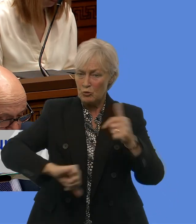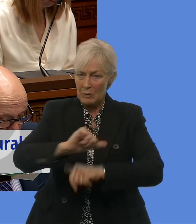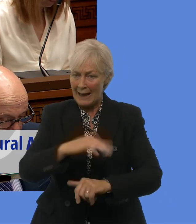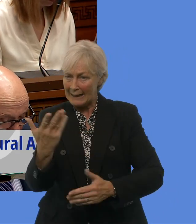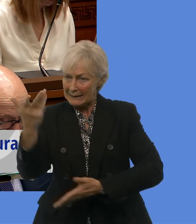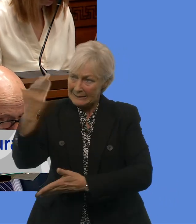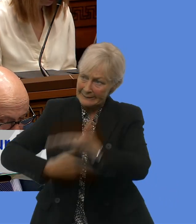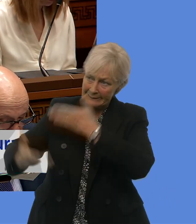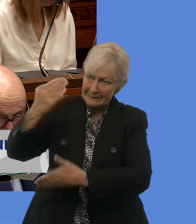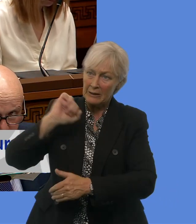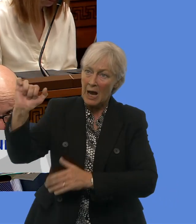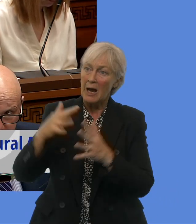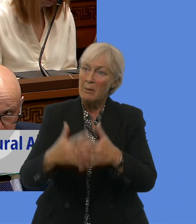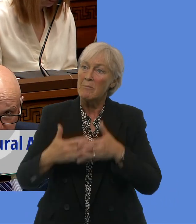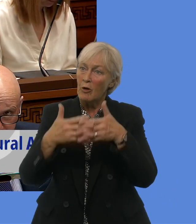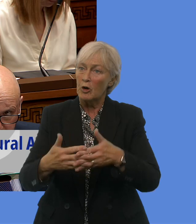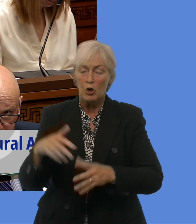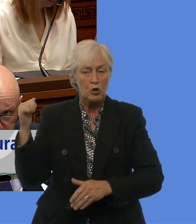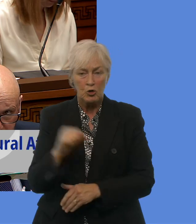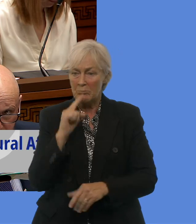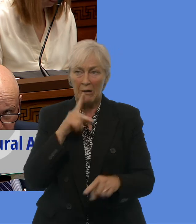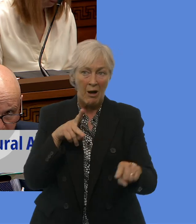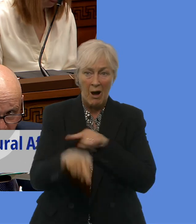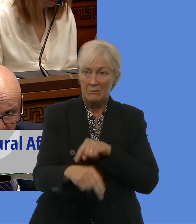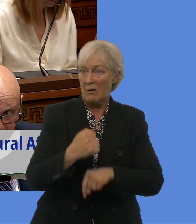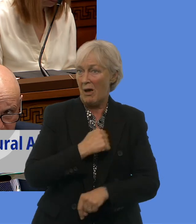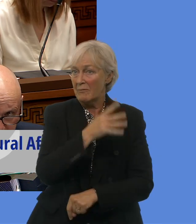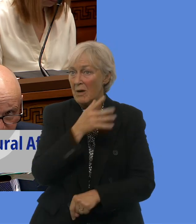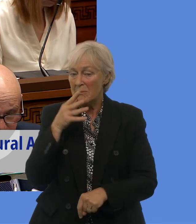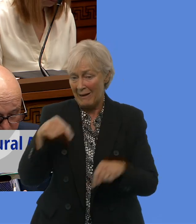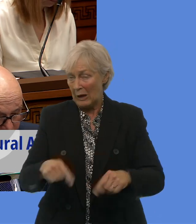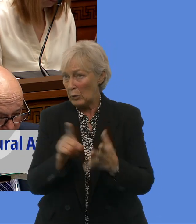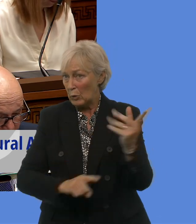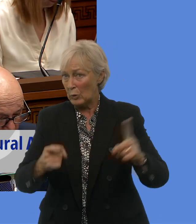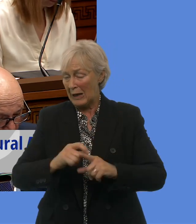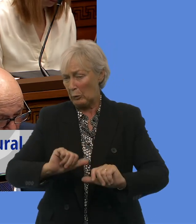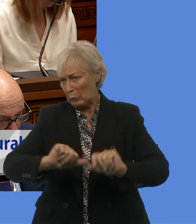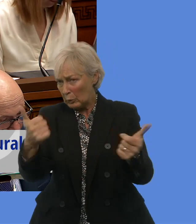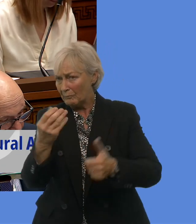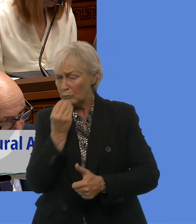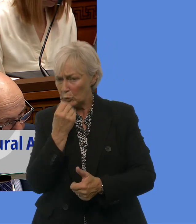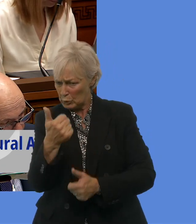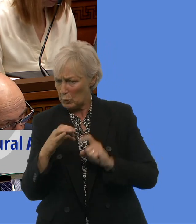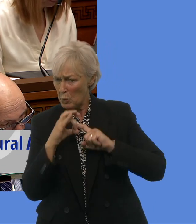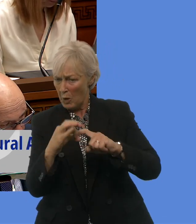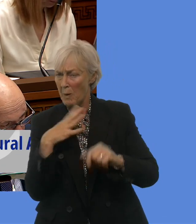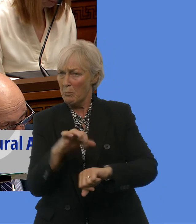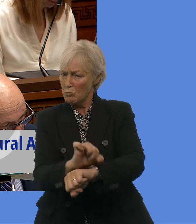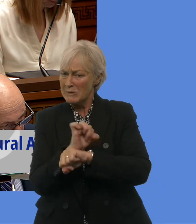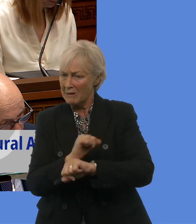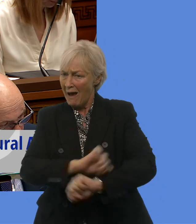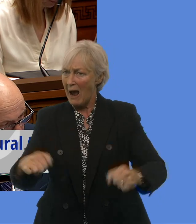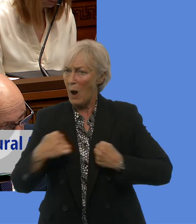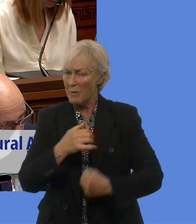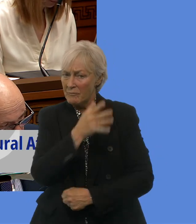deal with the United States of America? We should not be undercutting our farmers in the UK. We've got good quality food, and we want to be able to protect that industry,